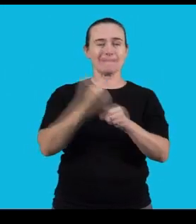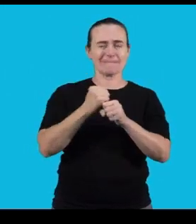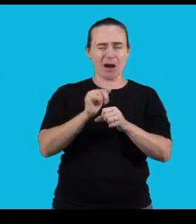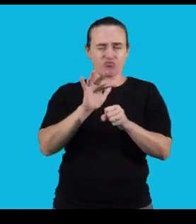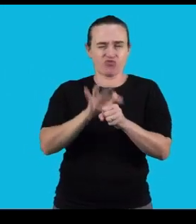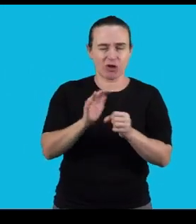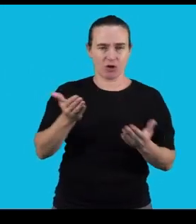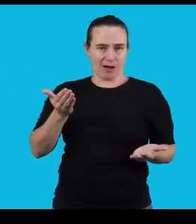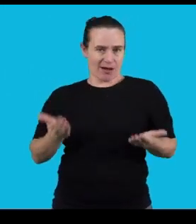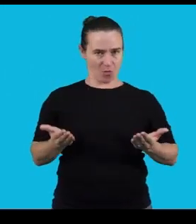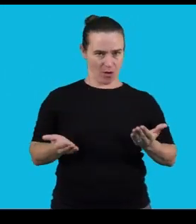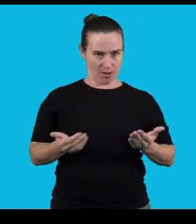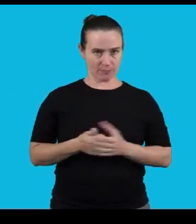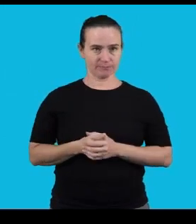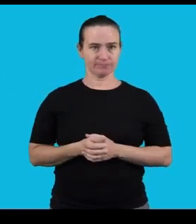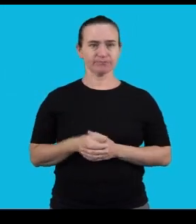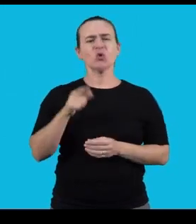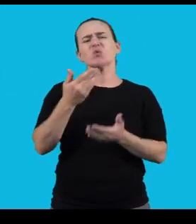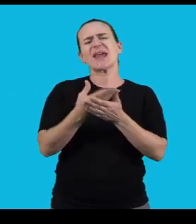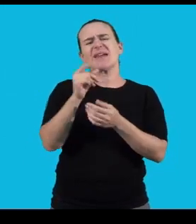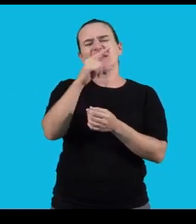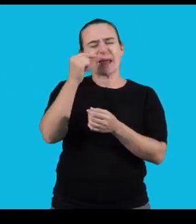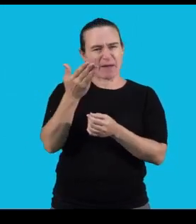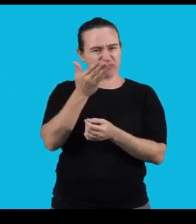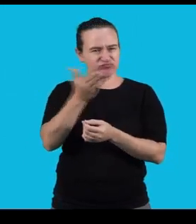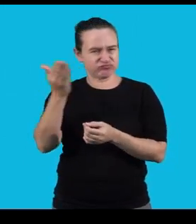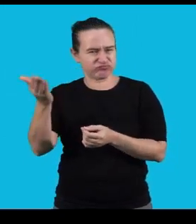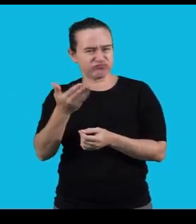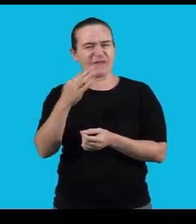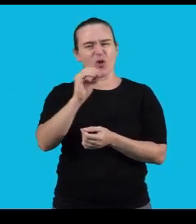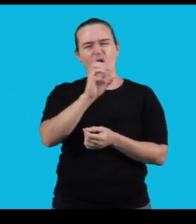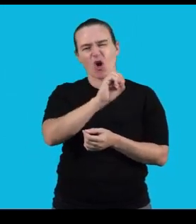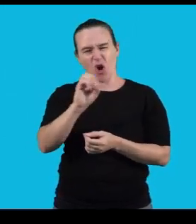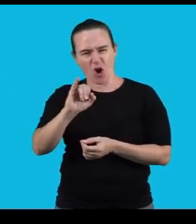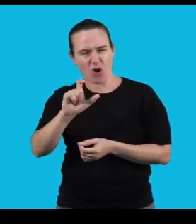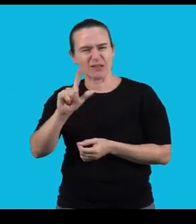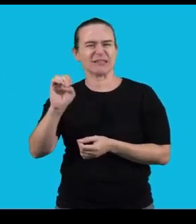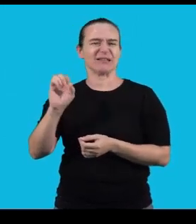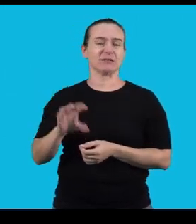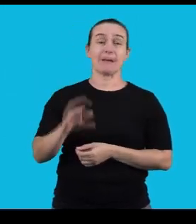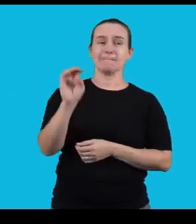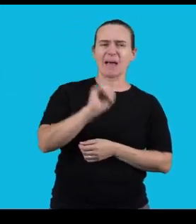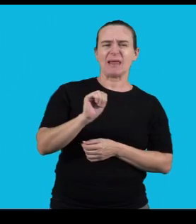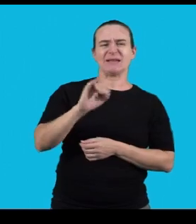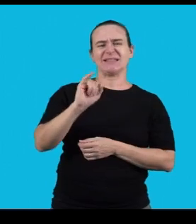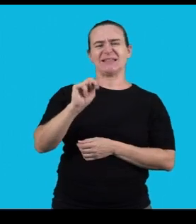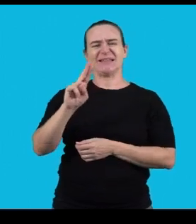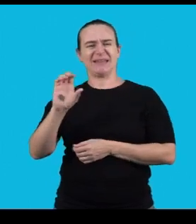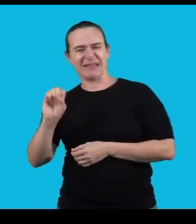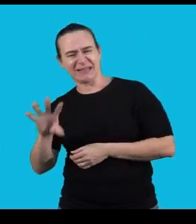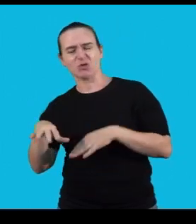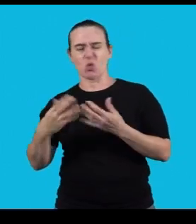eardrum. You can also use these names here for the ossicles: malleus, incus, and